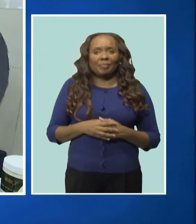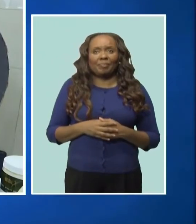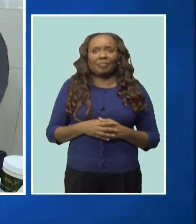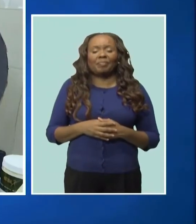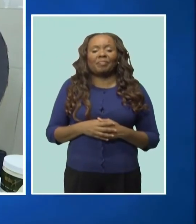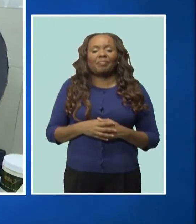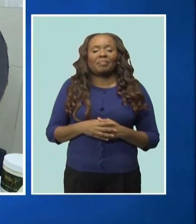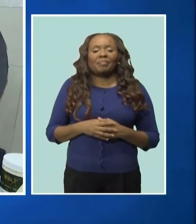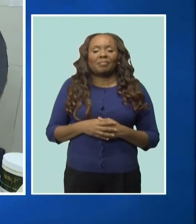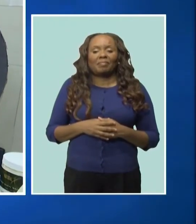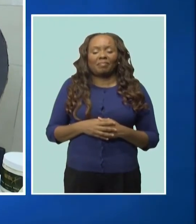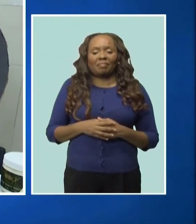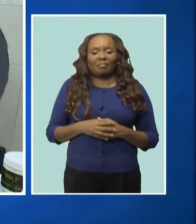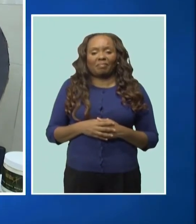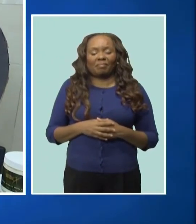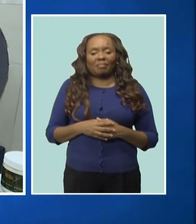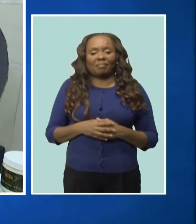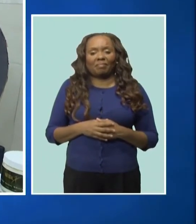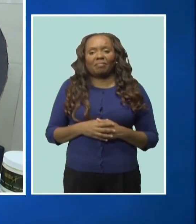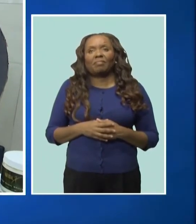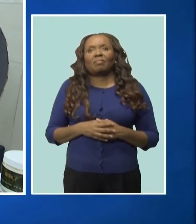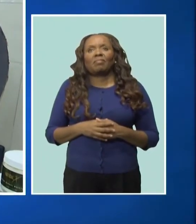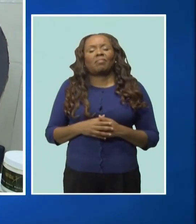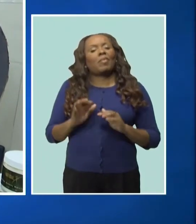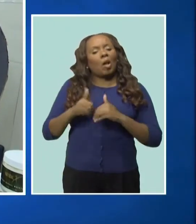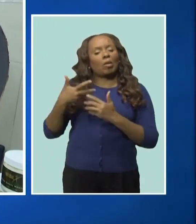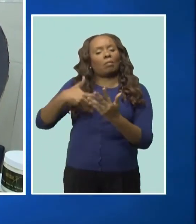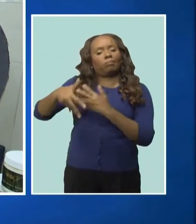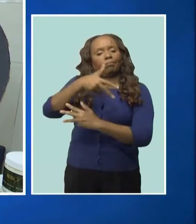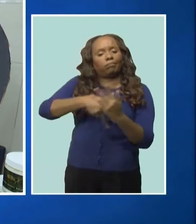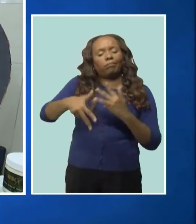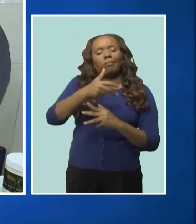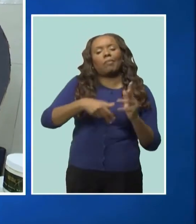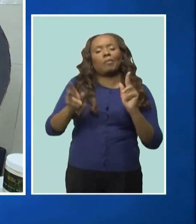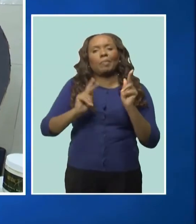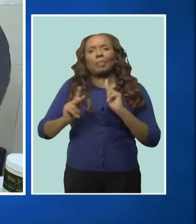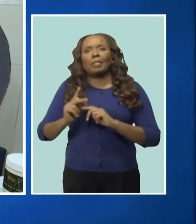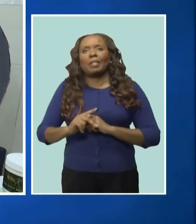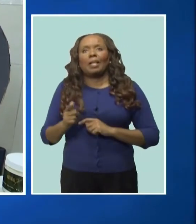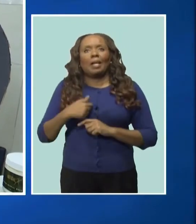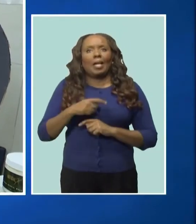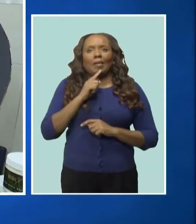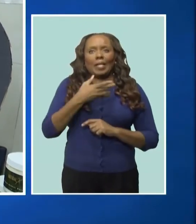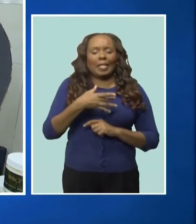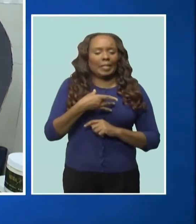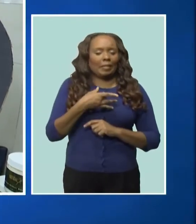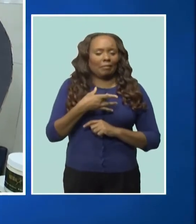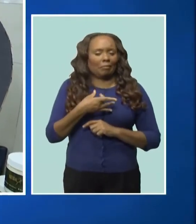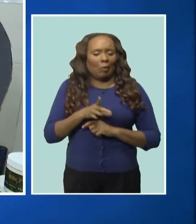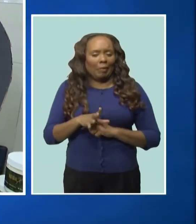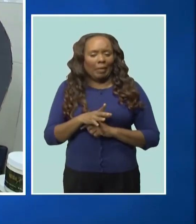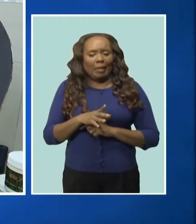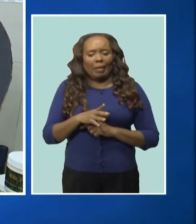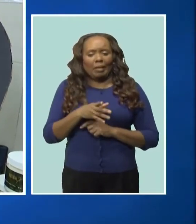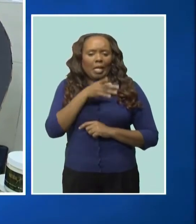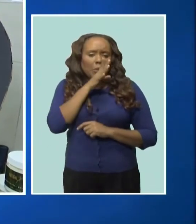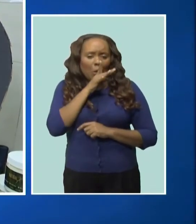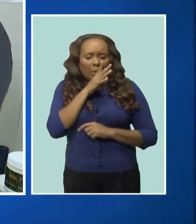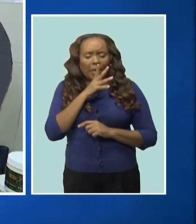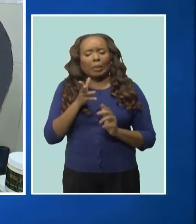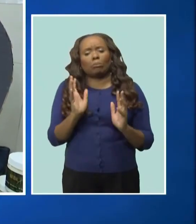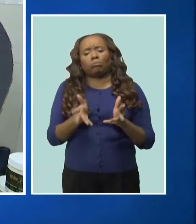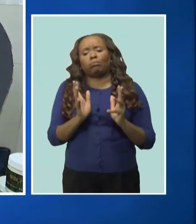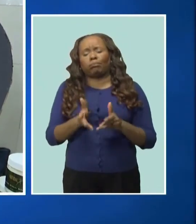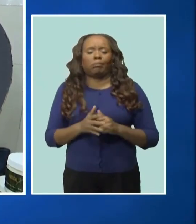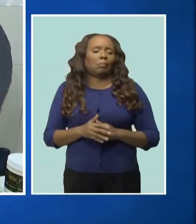Being able to relate to people a bit better. Talking is not my strong point, but you know, you would have